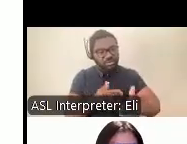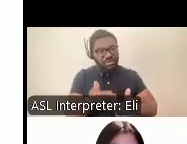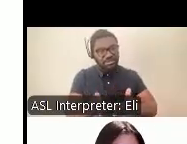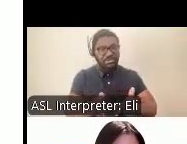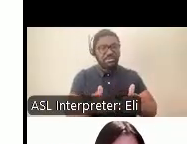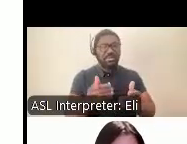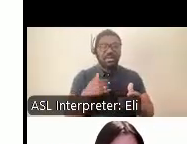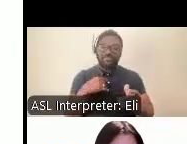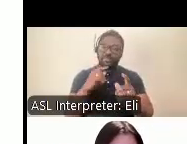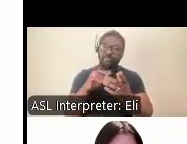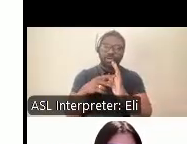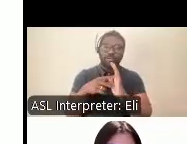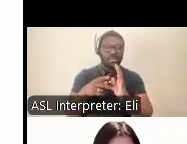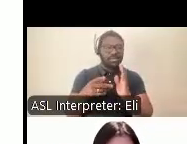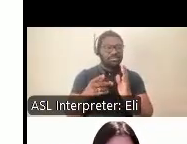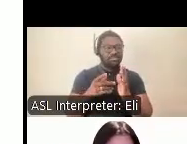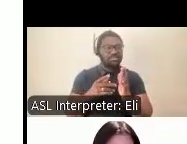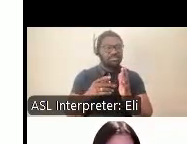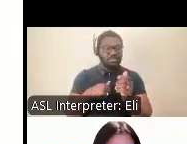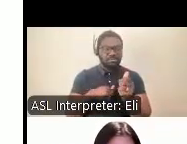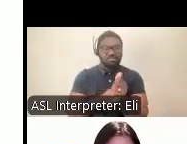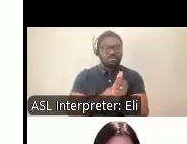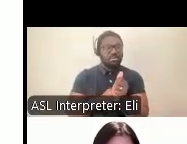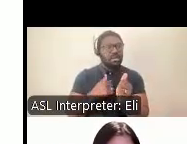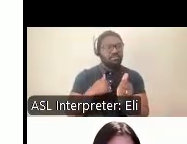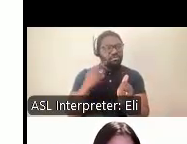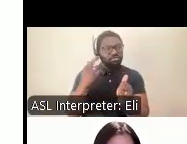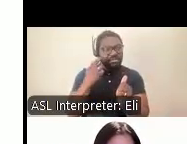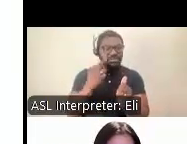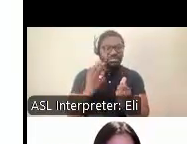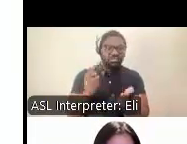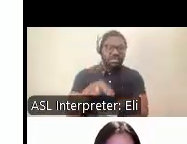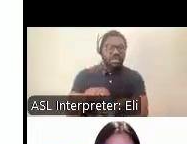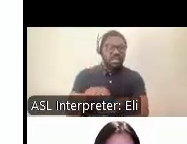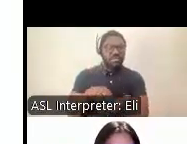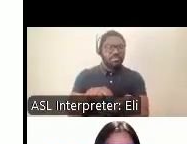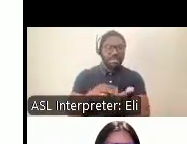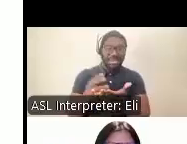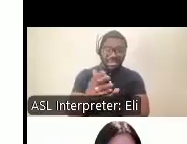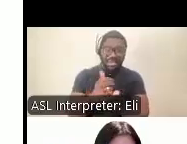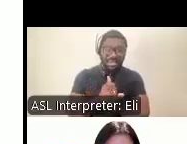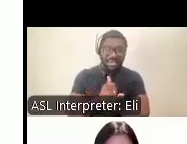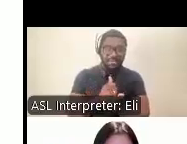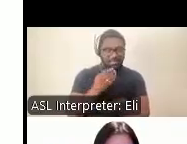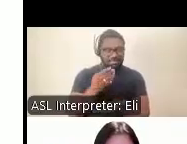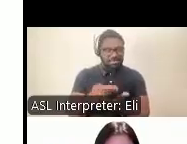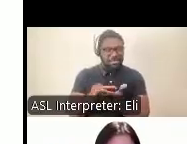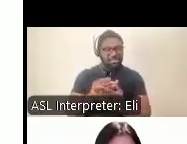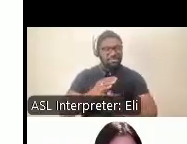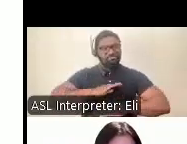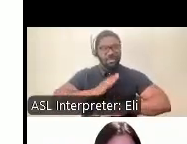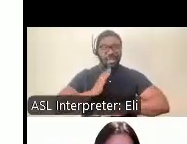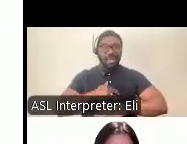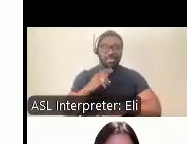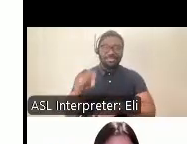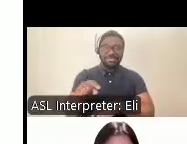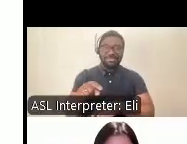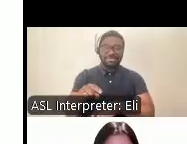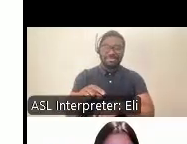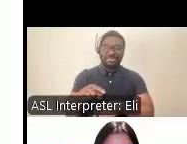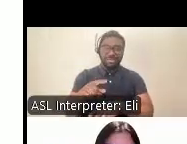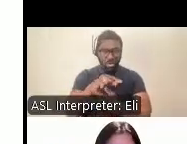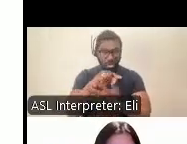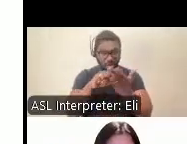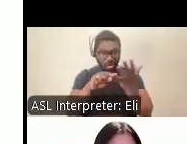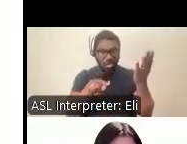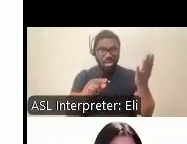a reason to get up, and income, money to meet our needs. These things help everyone feel more secure and confident,